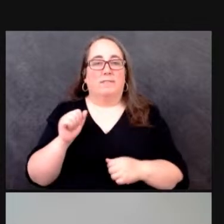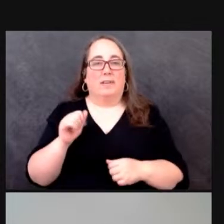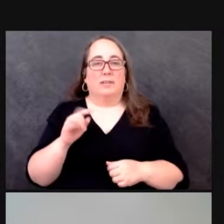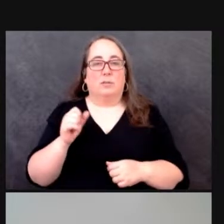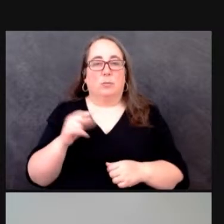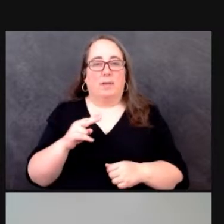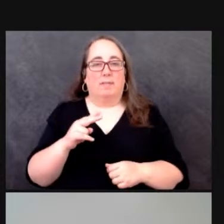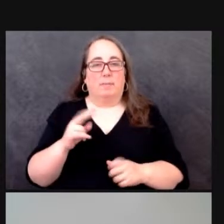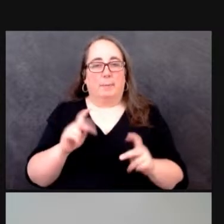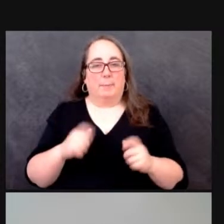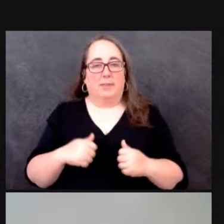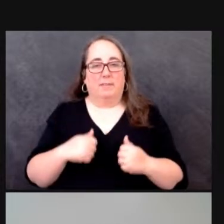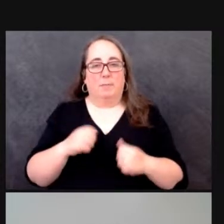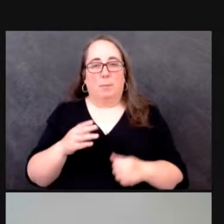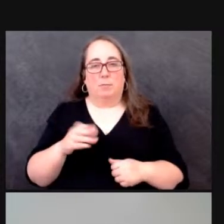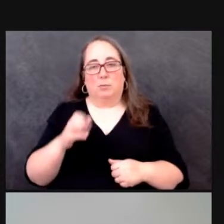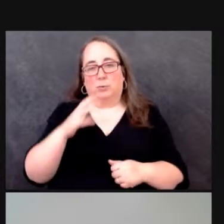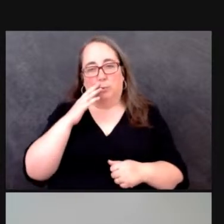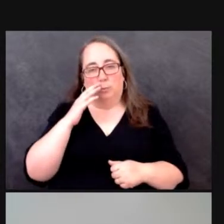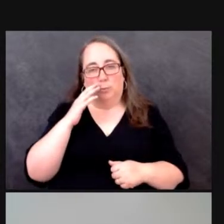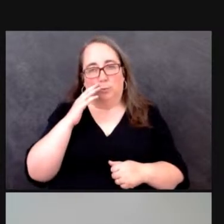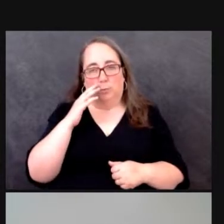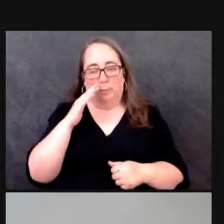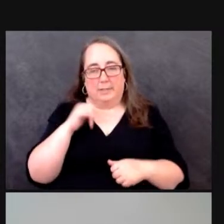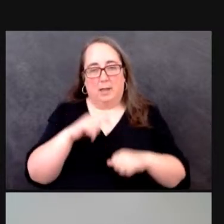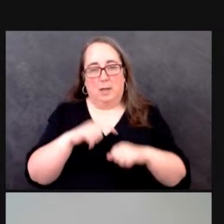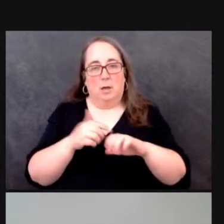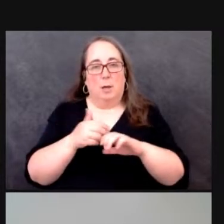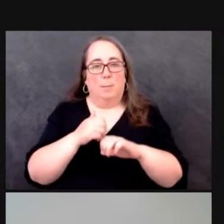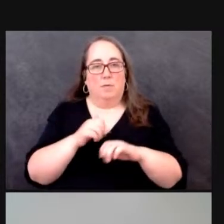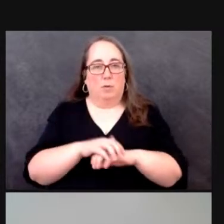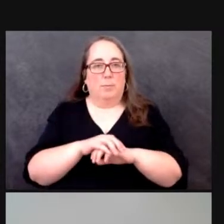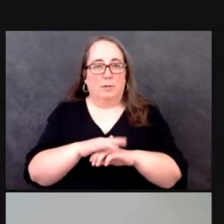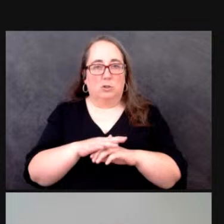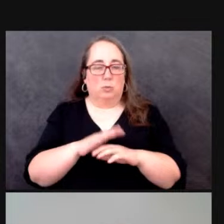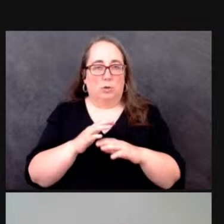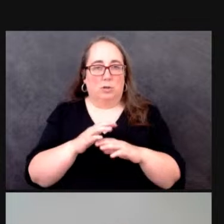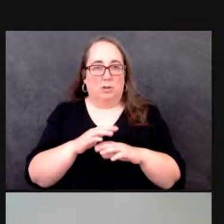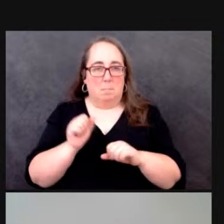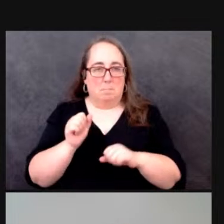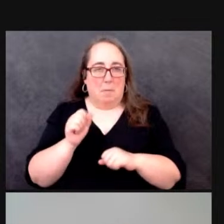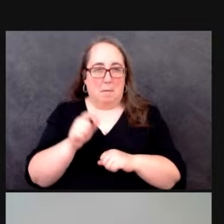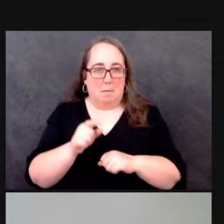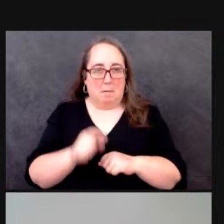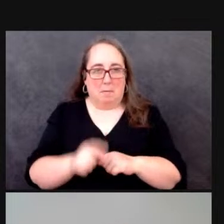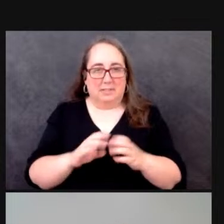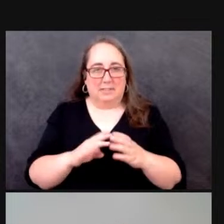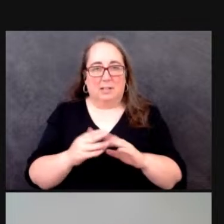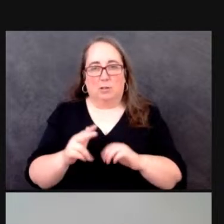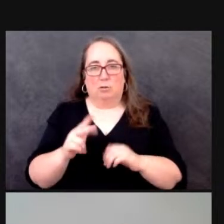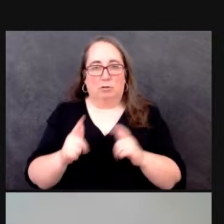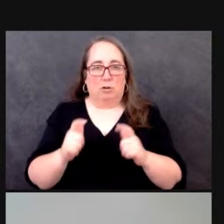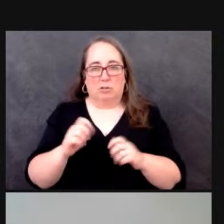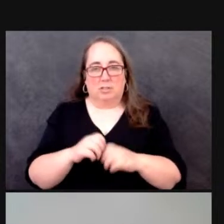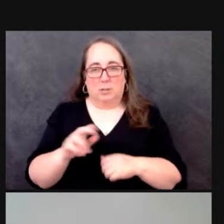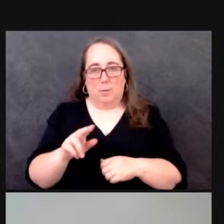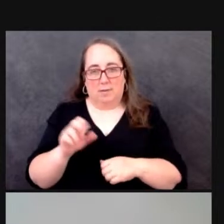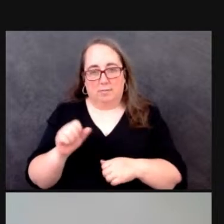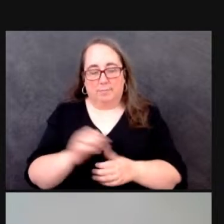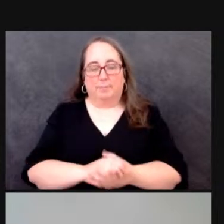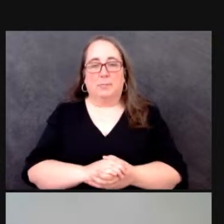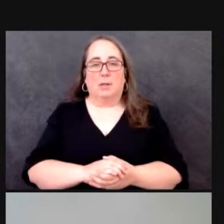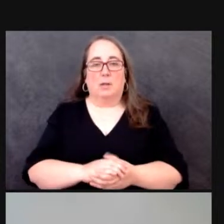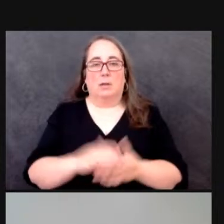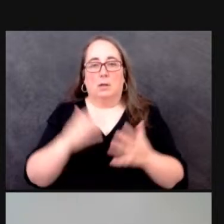residents of Baltimore knew it was just a matter of time before the British would attack the city, then the 3rd largest in the U.S. Not